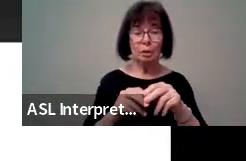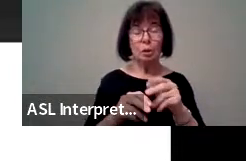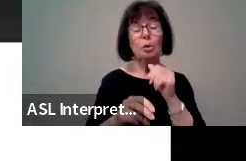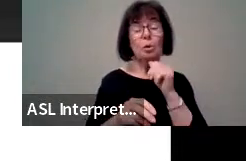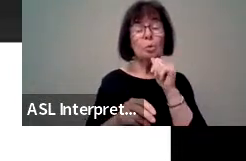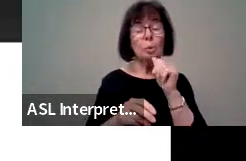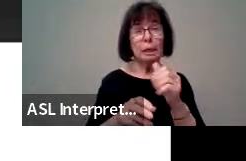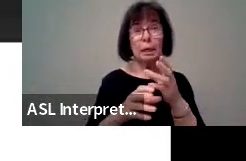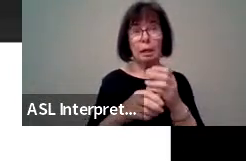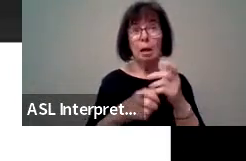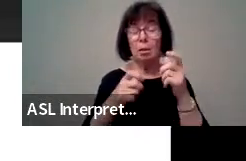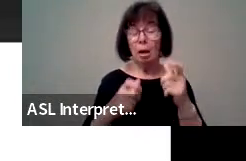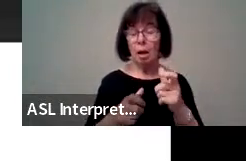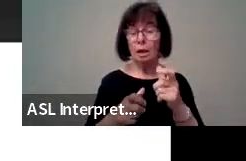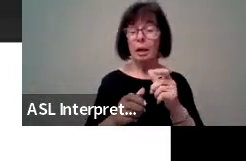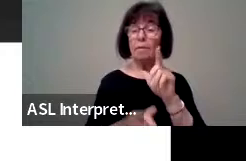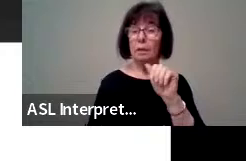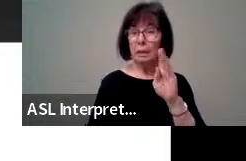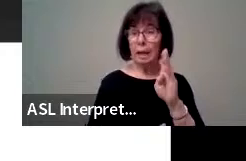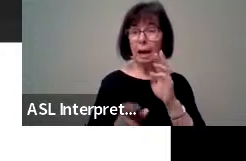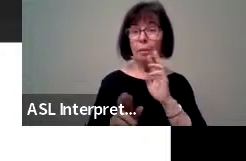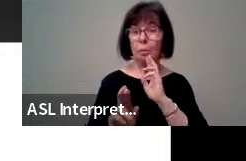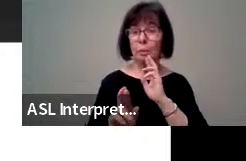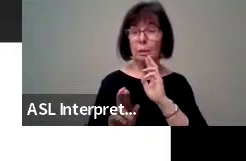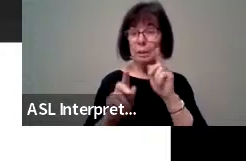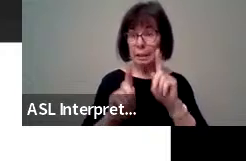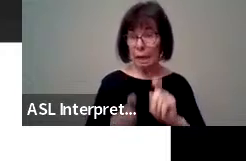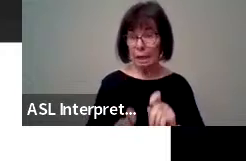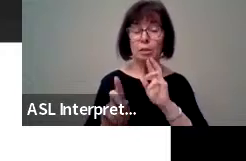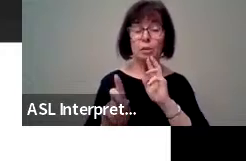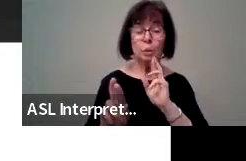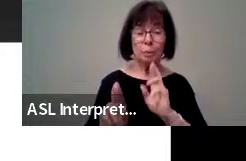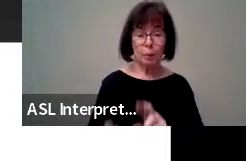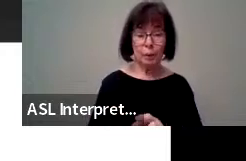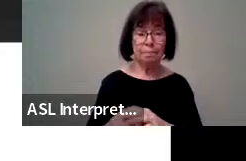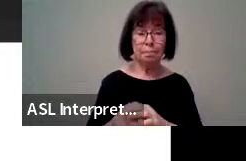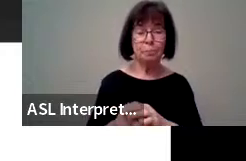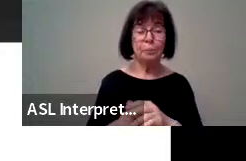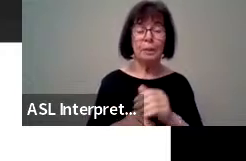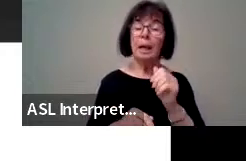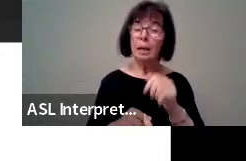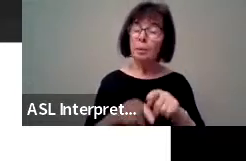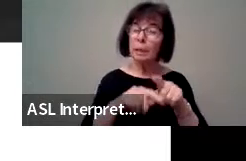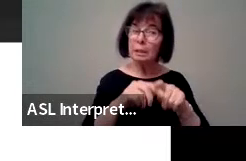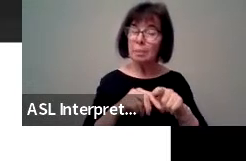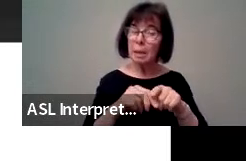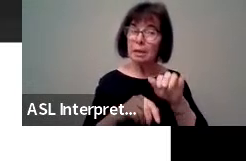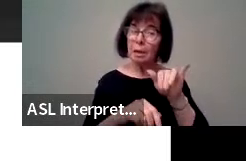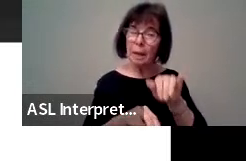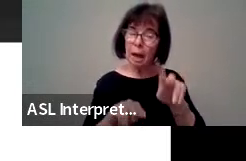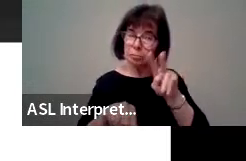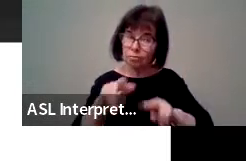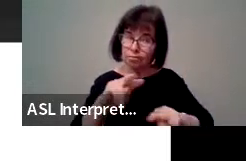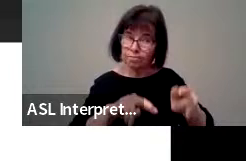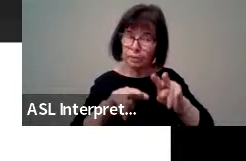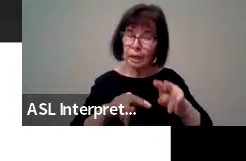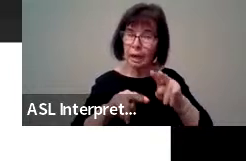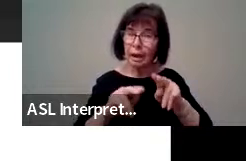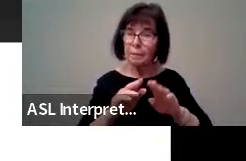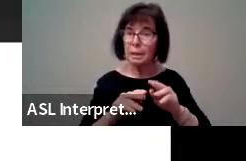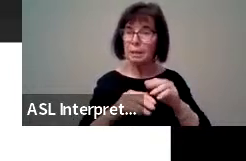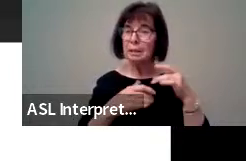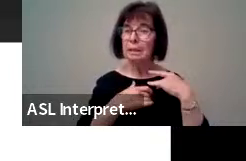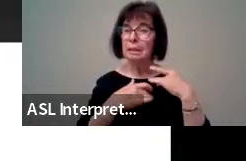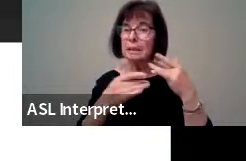So I think in the coming weeks, that's still a reliable indicator of our trends. And we'll look at the reproductive number, which